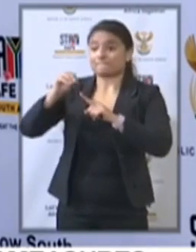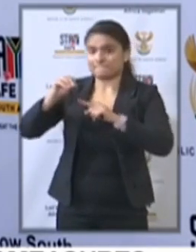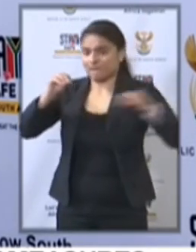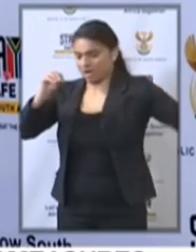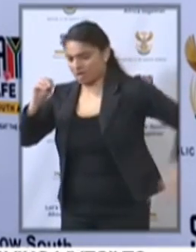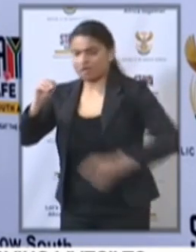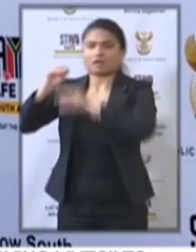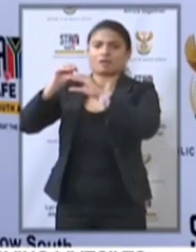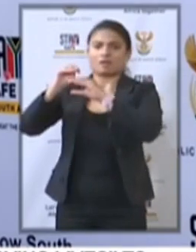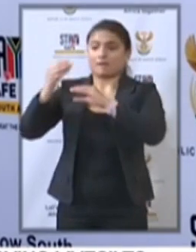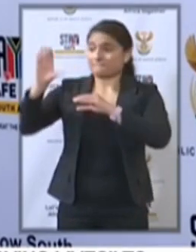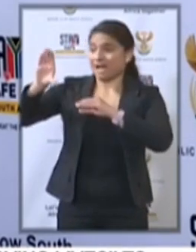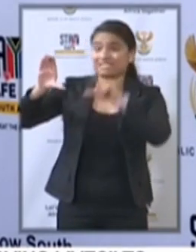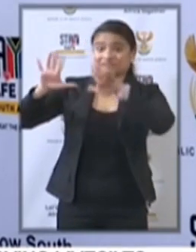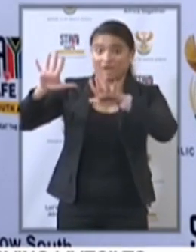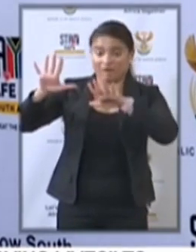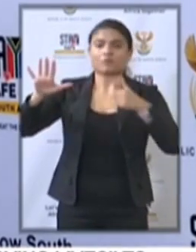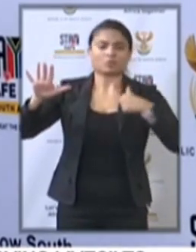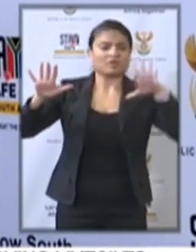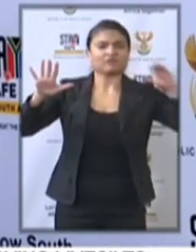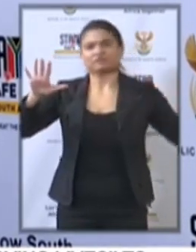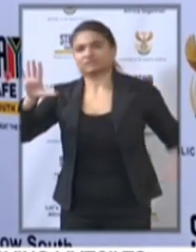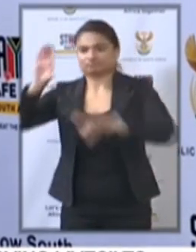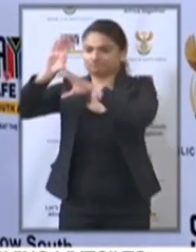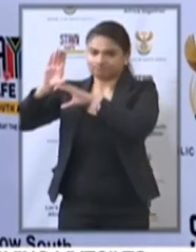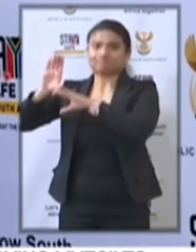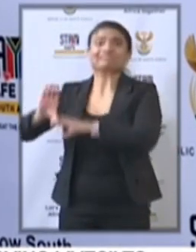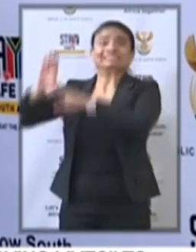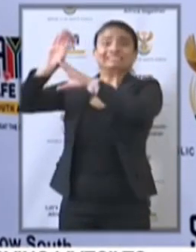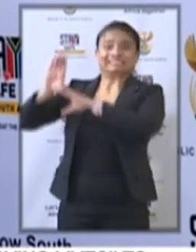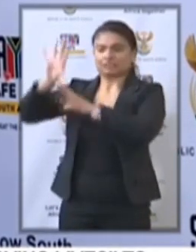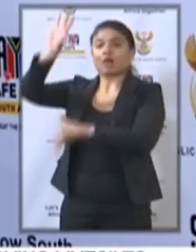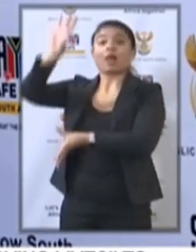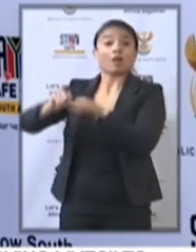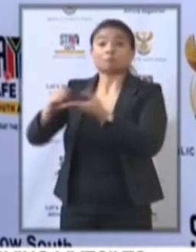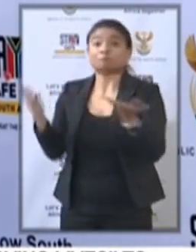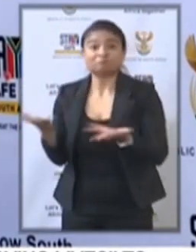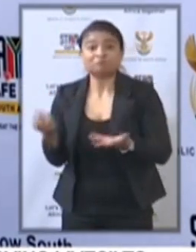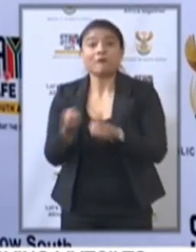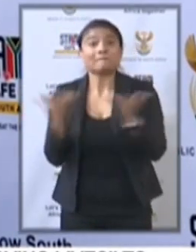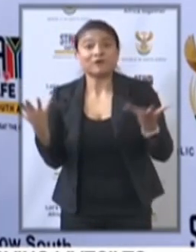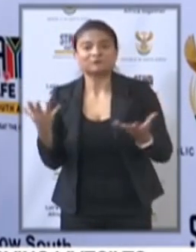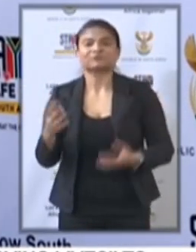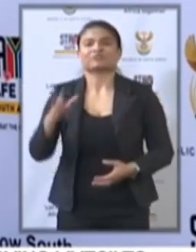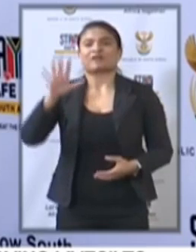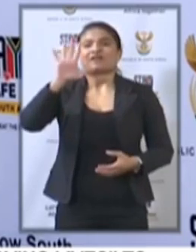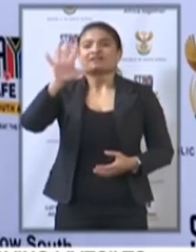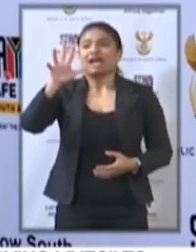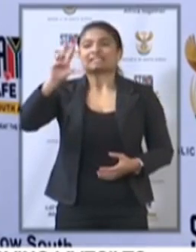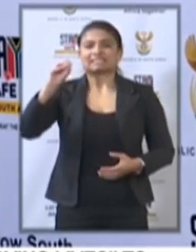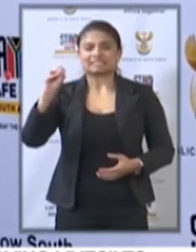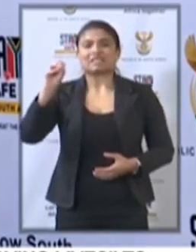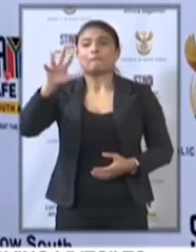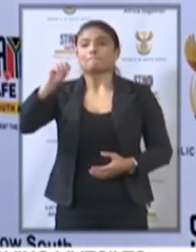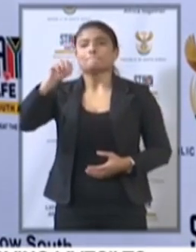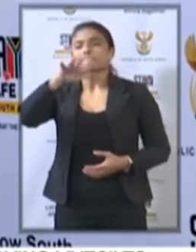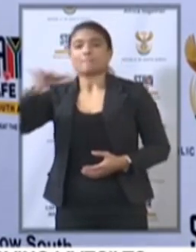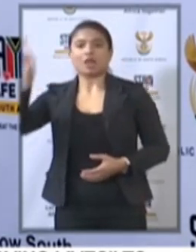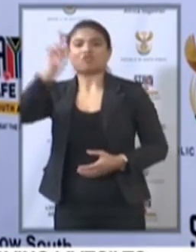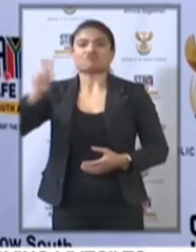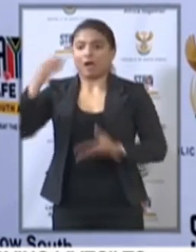This will mean that this fund has now a total budget of approximately 90 million rand to